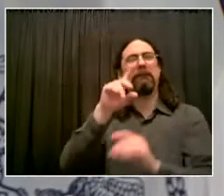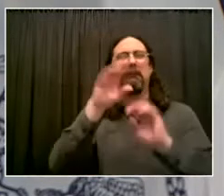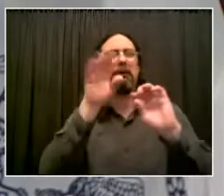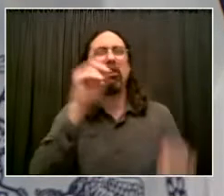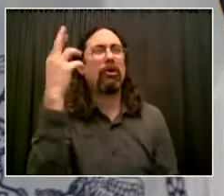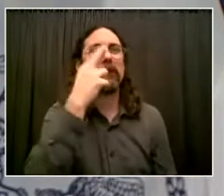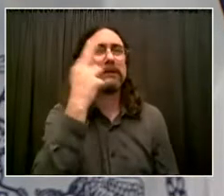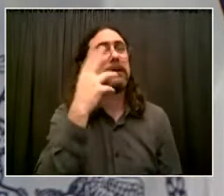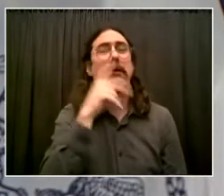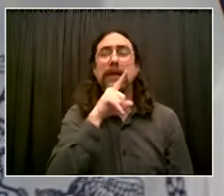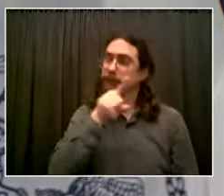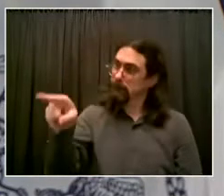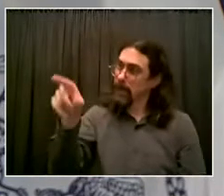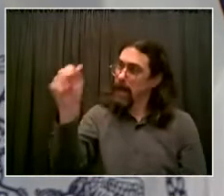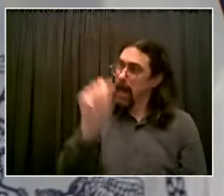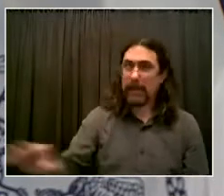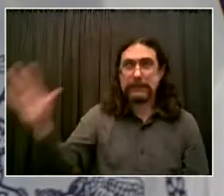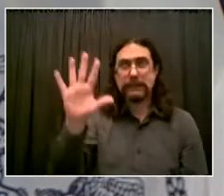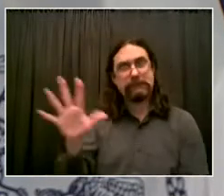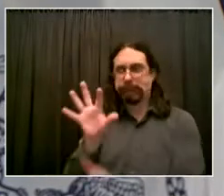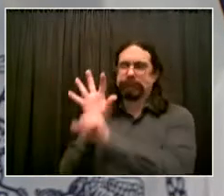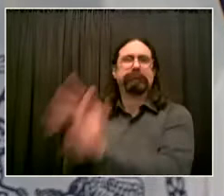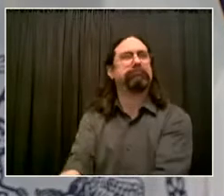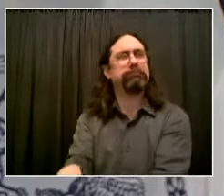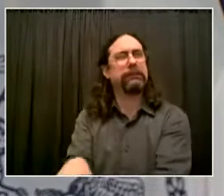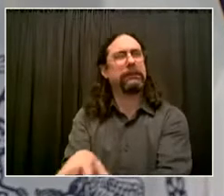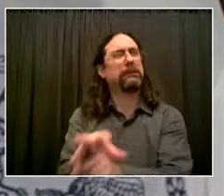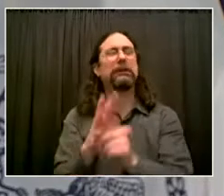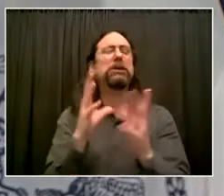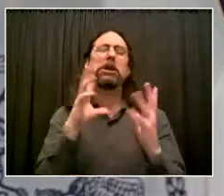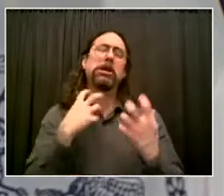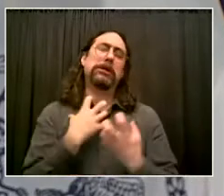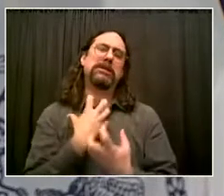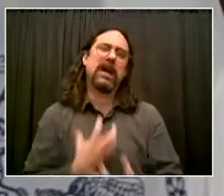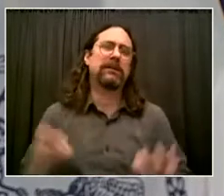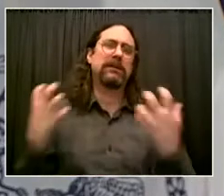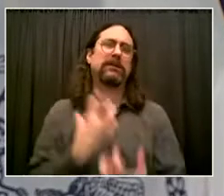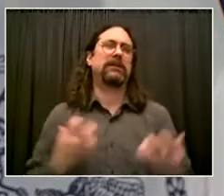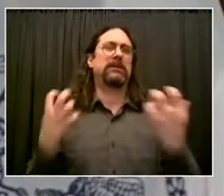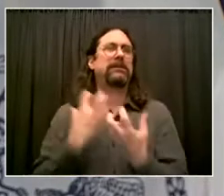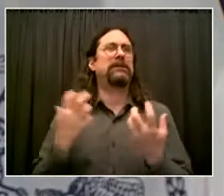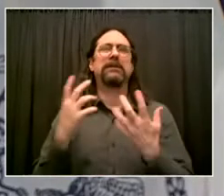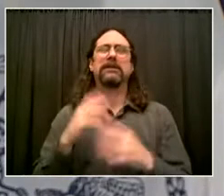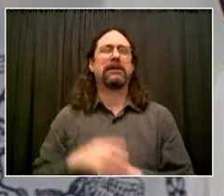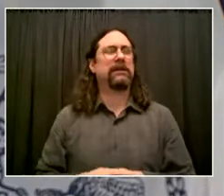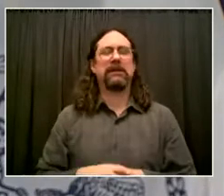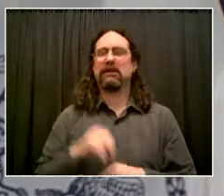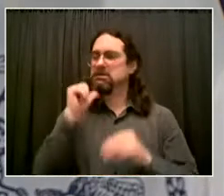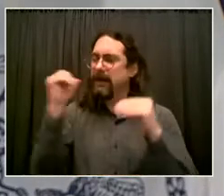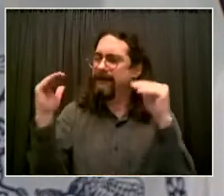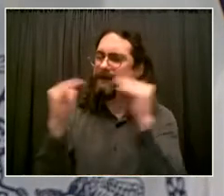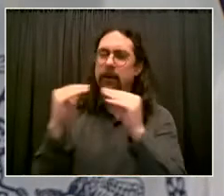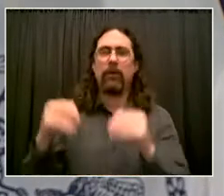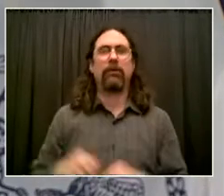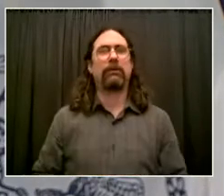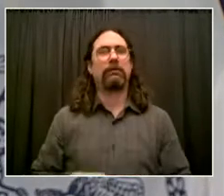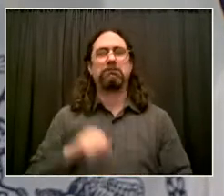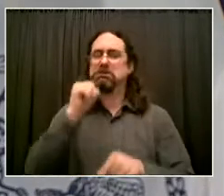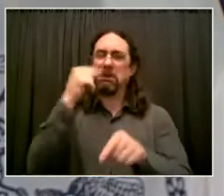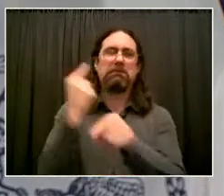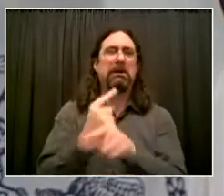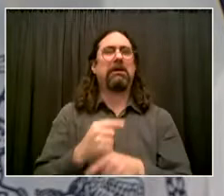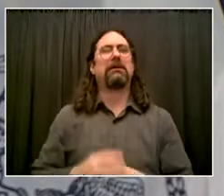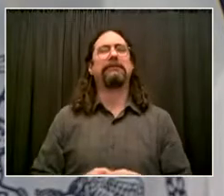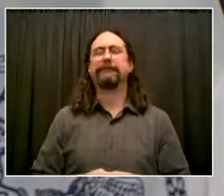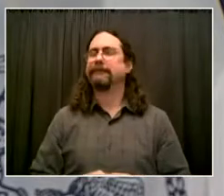unfair to Asian New Yorkers. I know a huge effort is being expended to educate, to